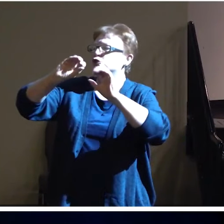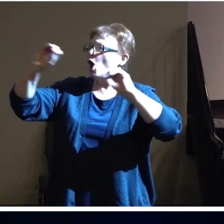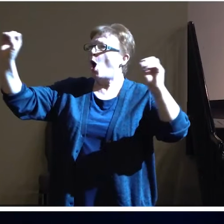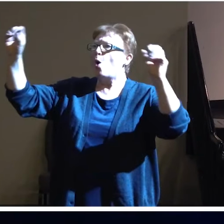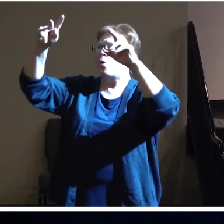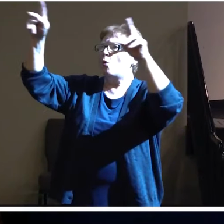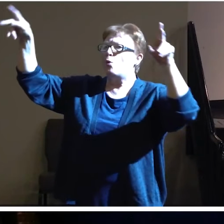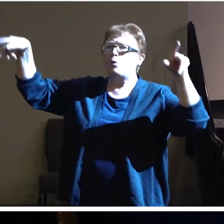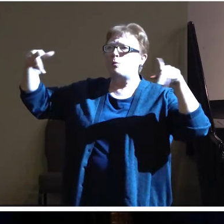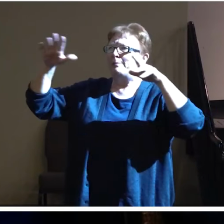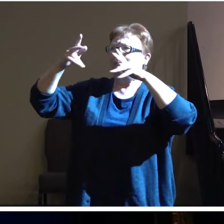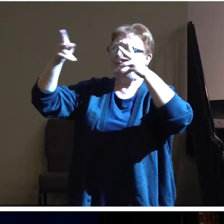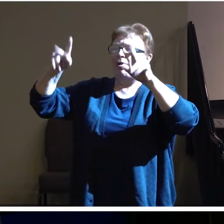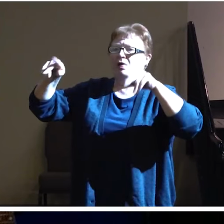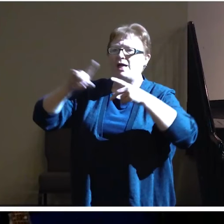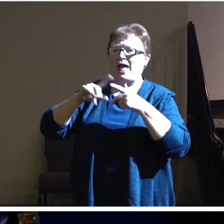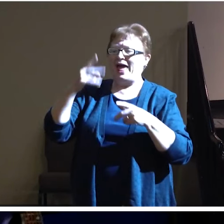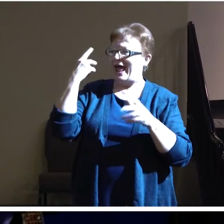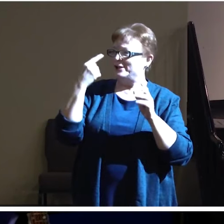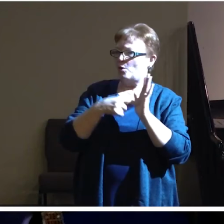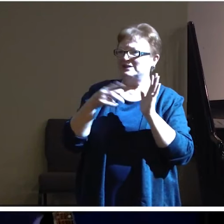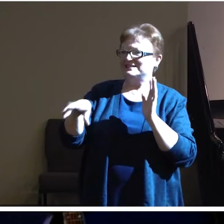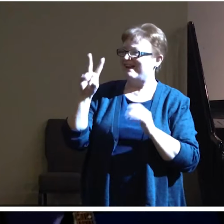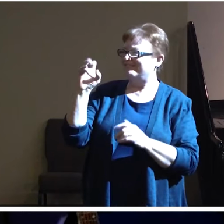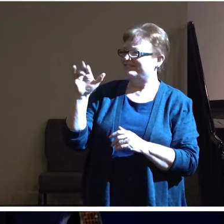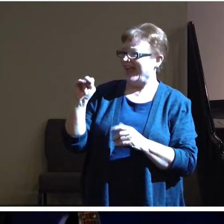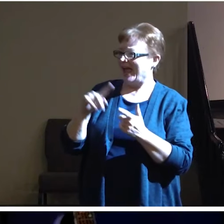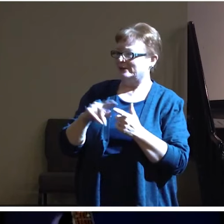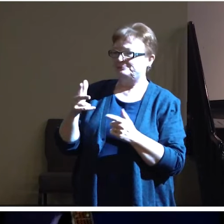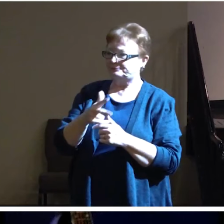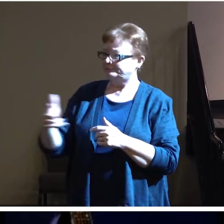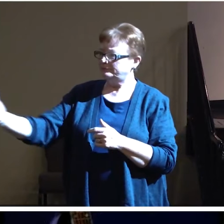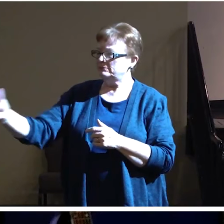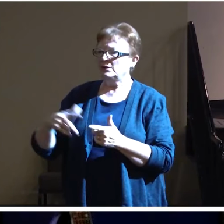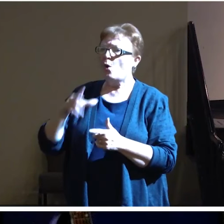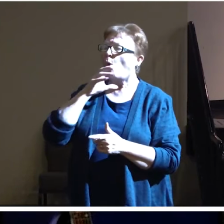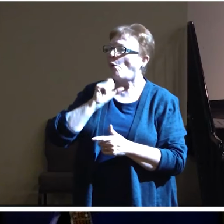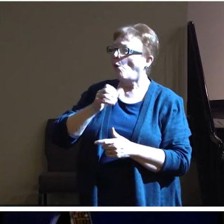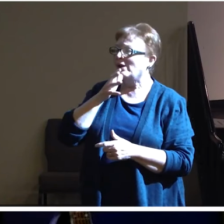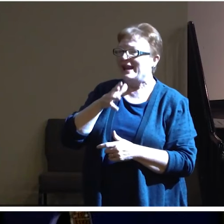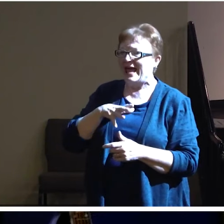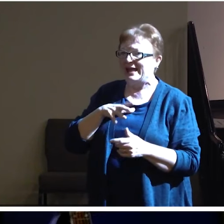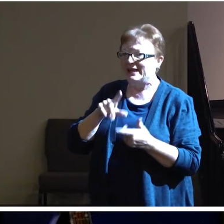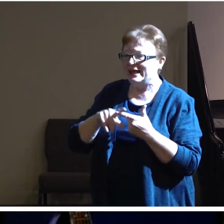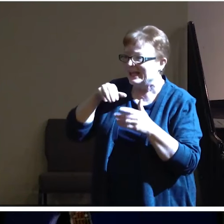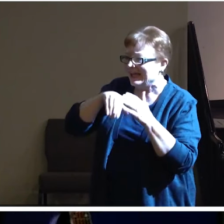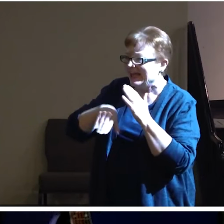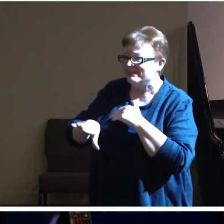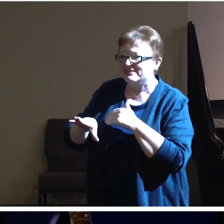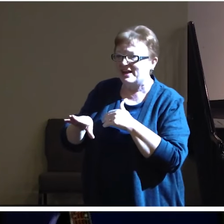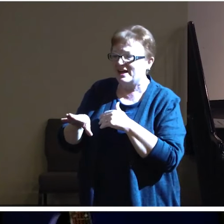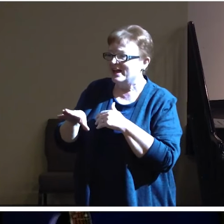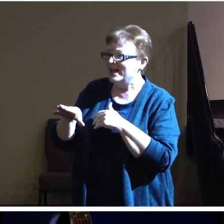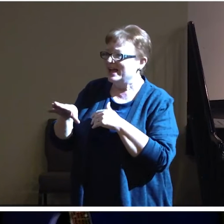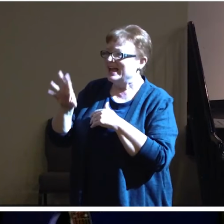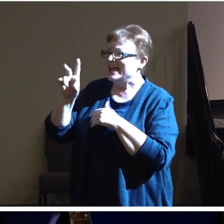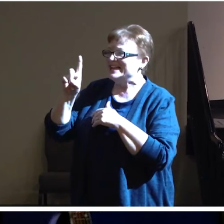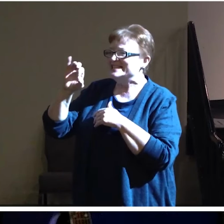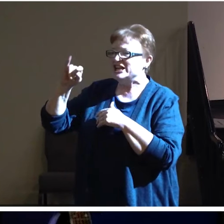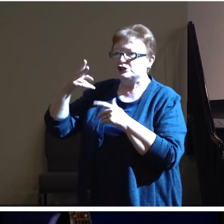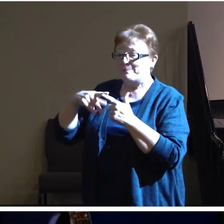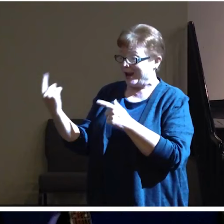Ontario, I see a van pulled over and an older lady. is down in the ditch picking something by